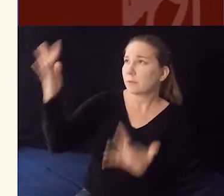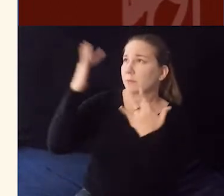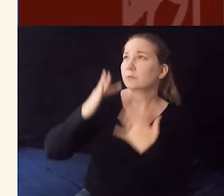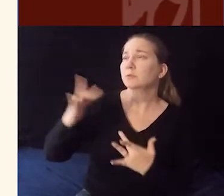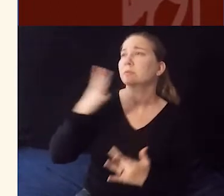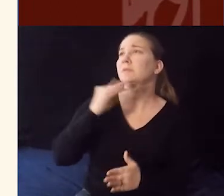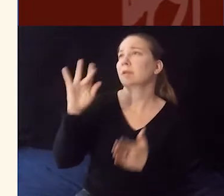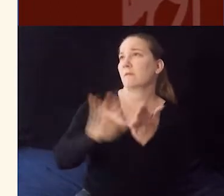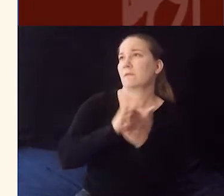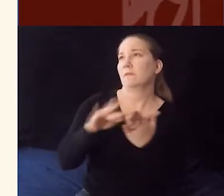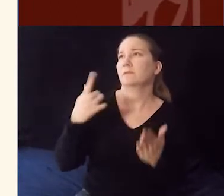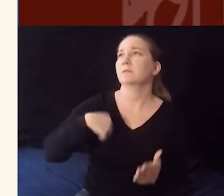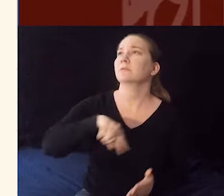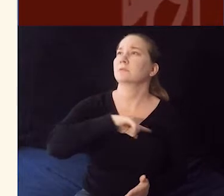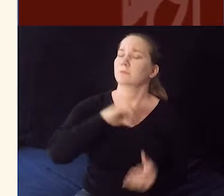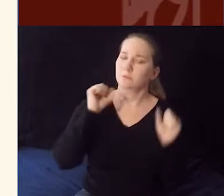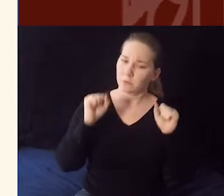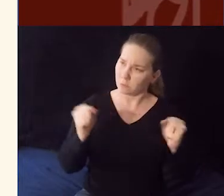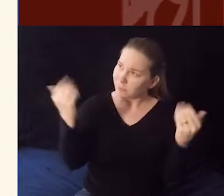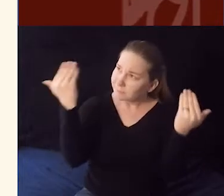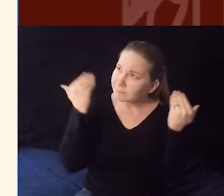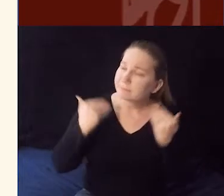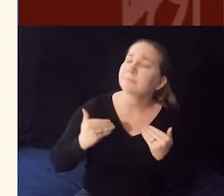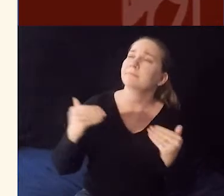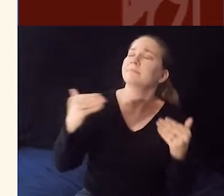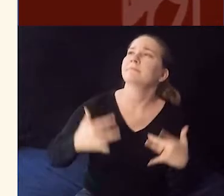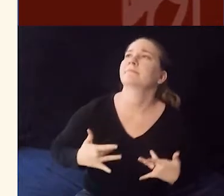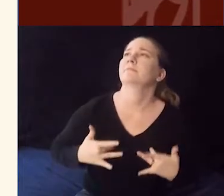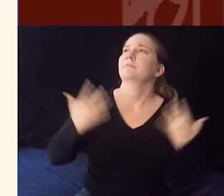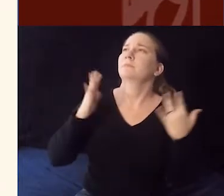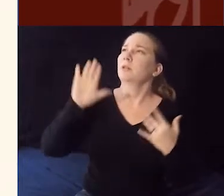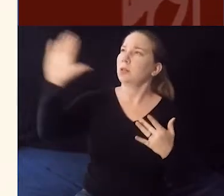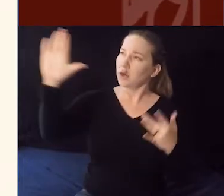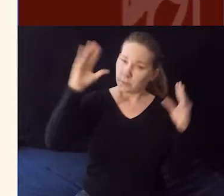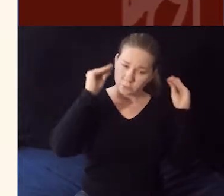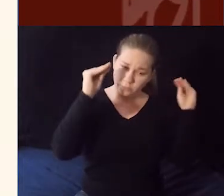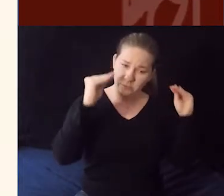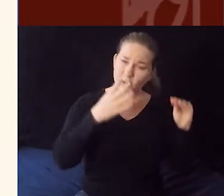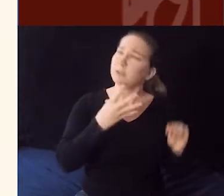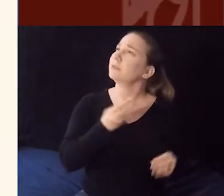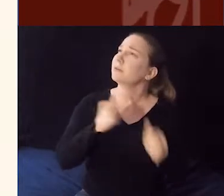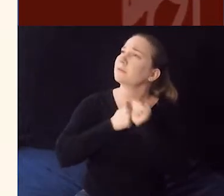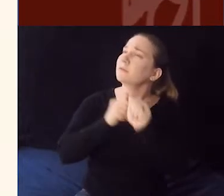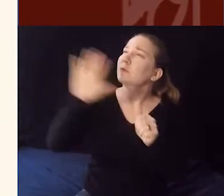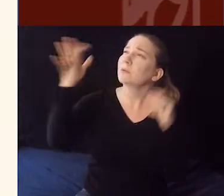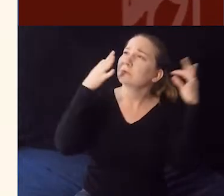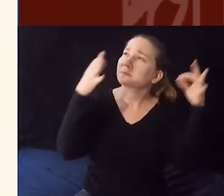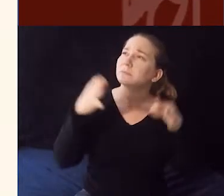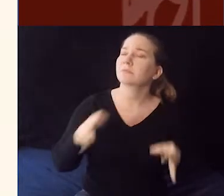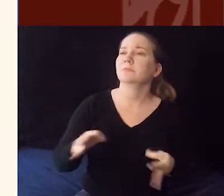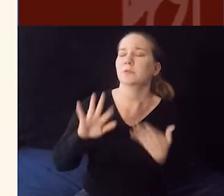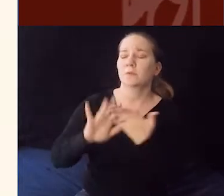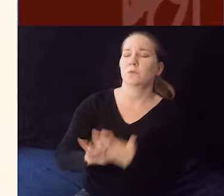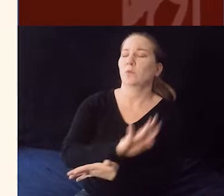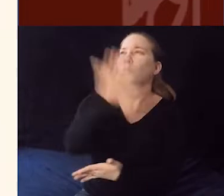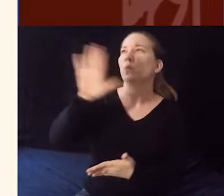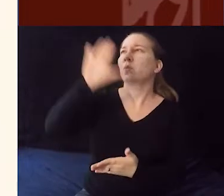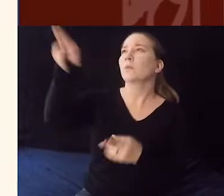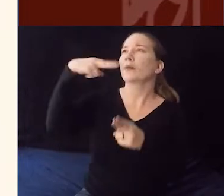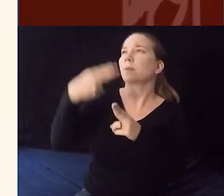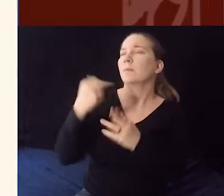us, that we may delight in your will and walk in your ways, to the glory of your name.